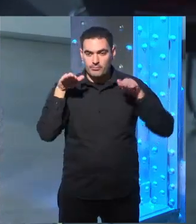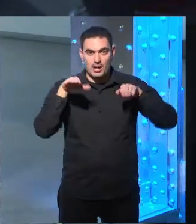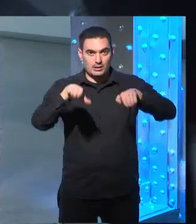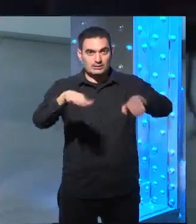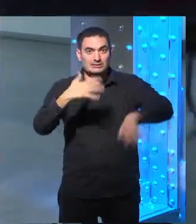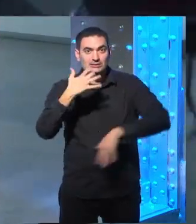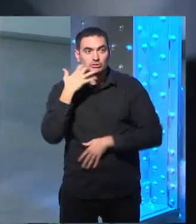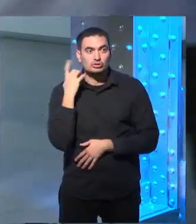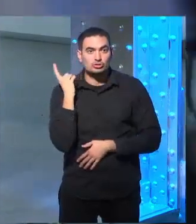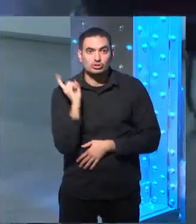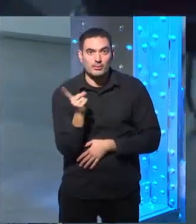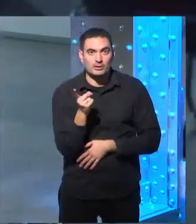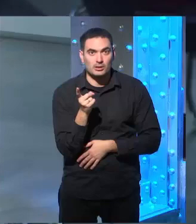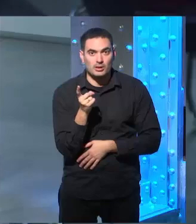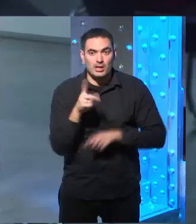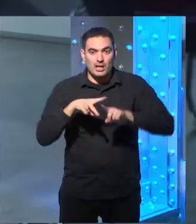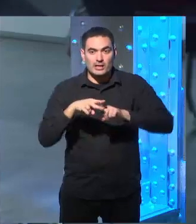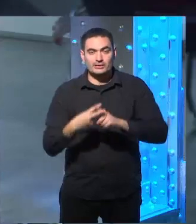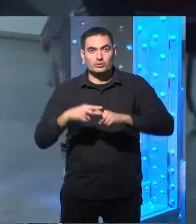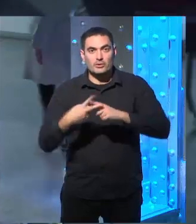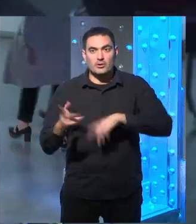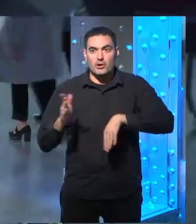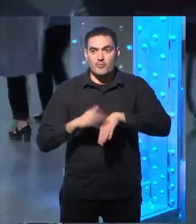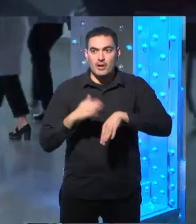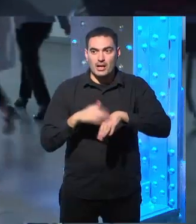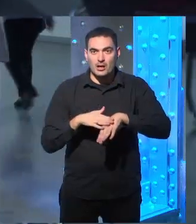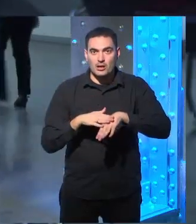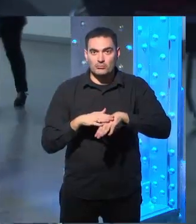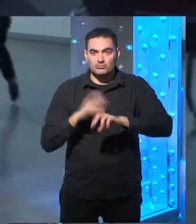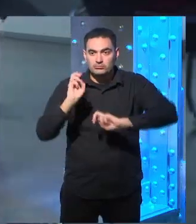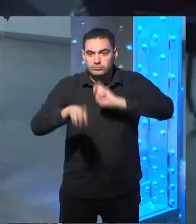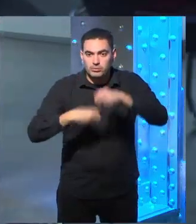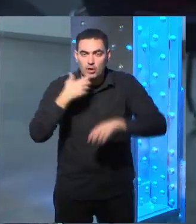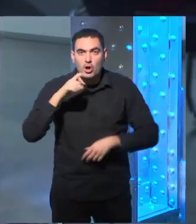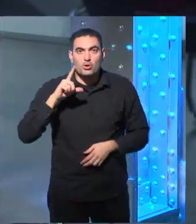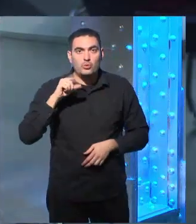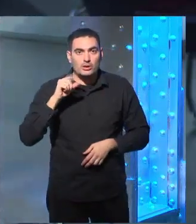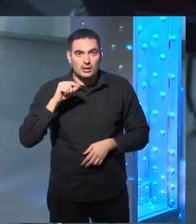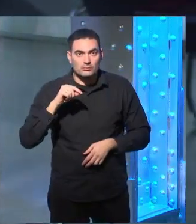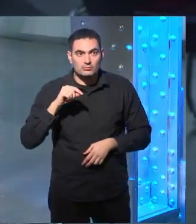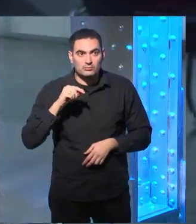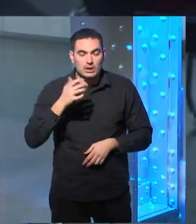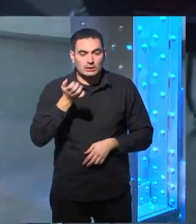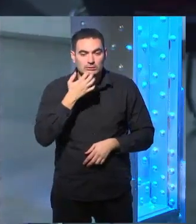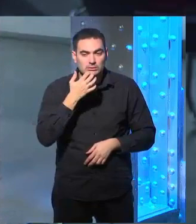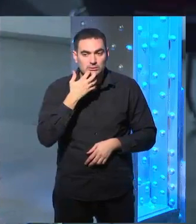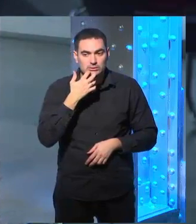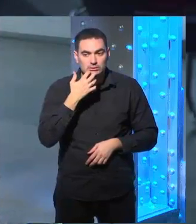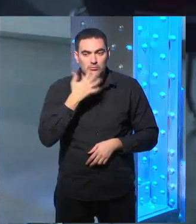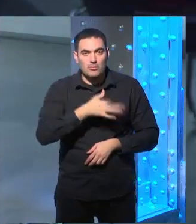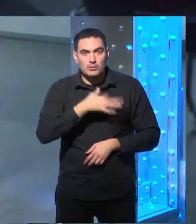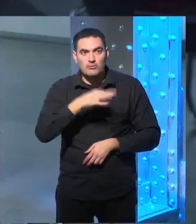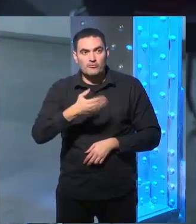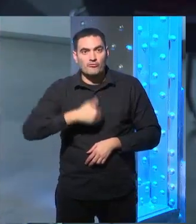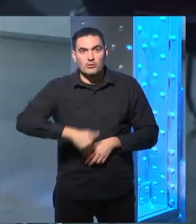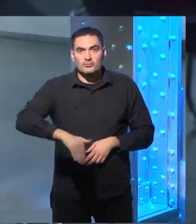parallel reality, so to speak, when we only have as a tool to reinforce that craziness. Twitter, what will happen